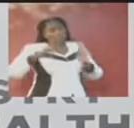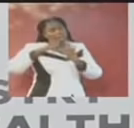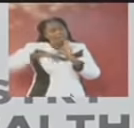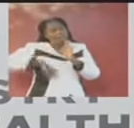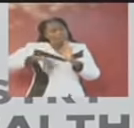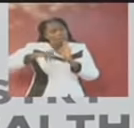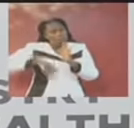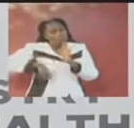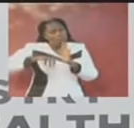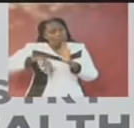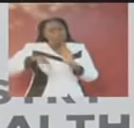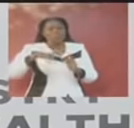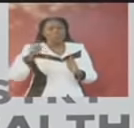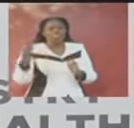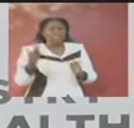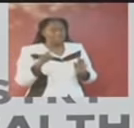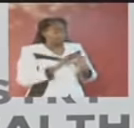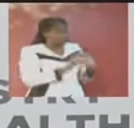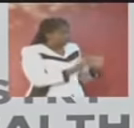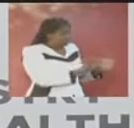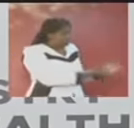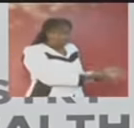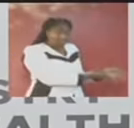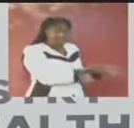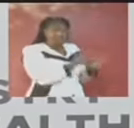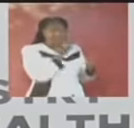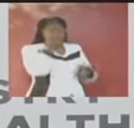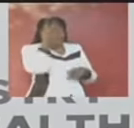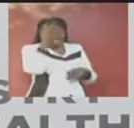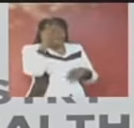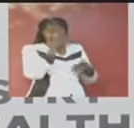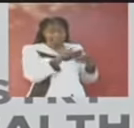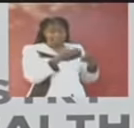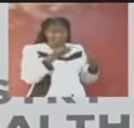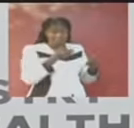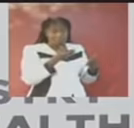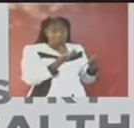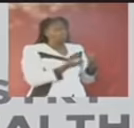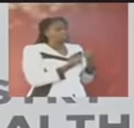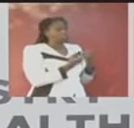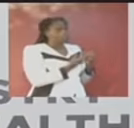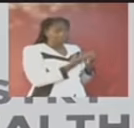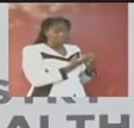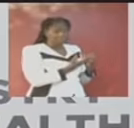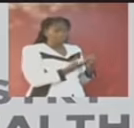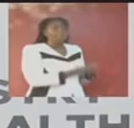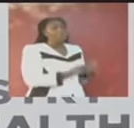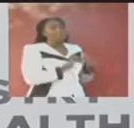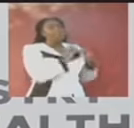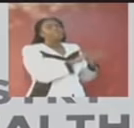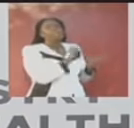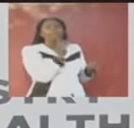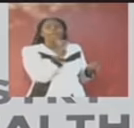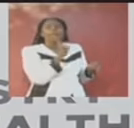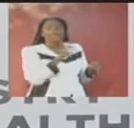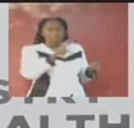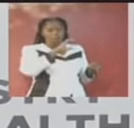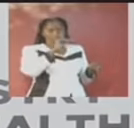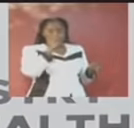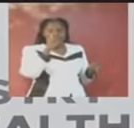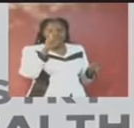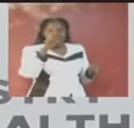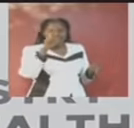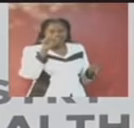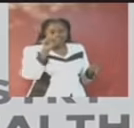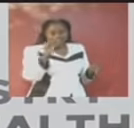put someone with comorbidities in a facility such as the Quora Hospital or the Couva Medical and Multi-Training